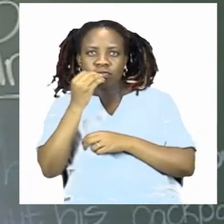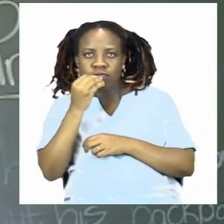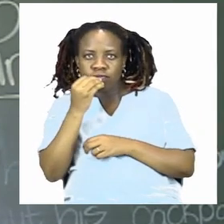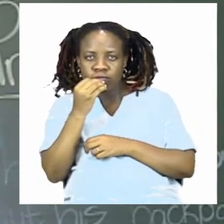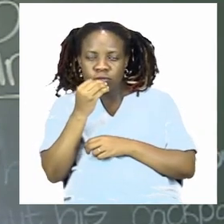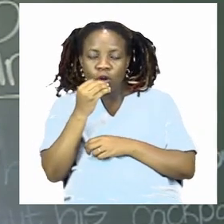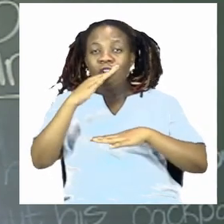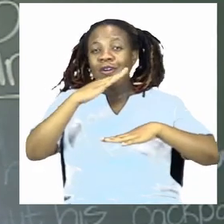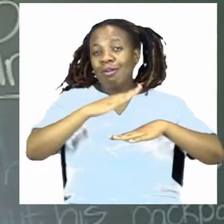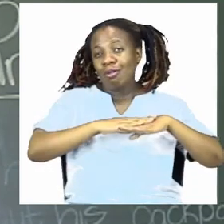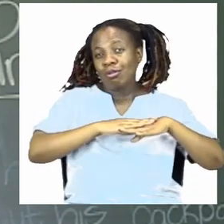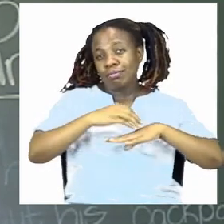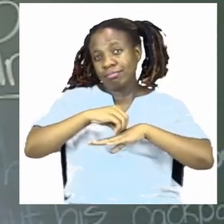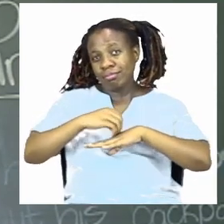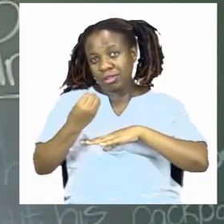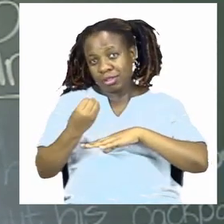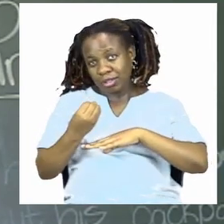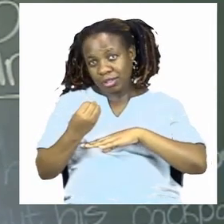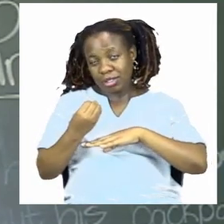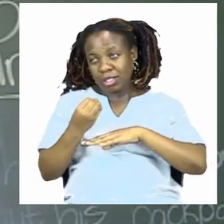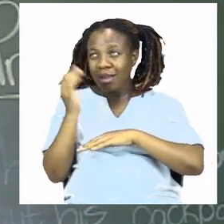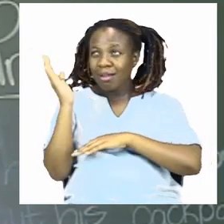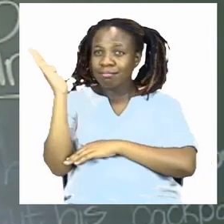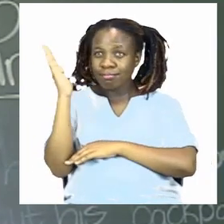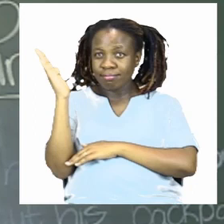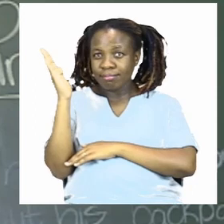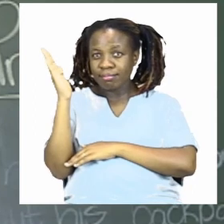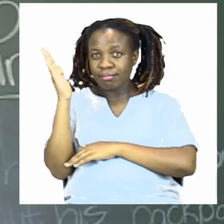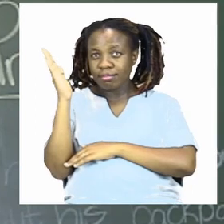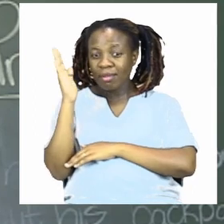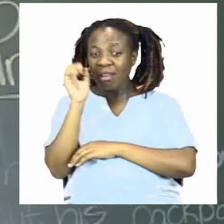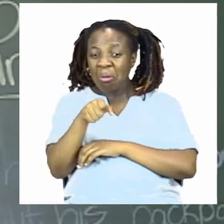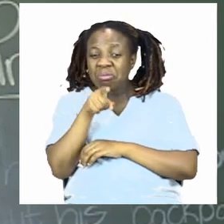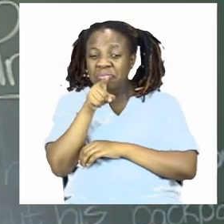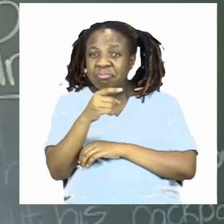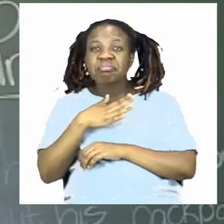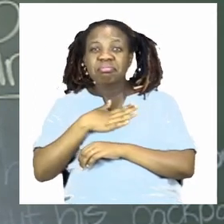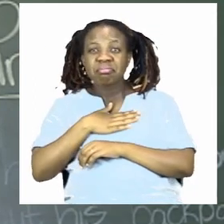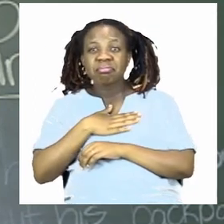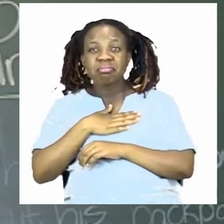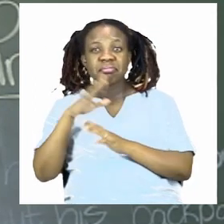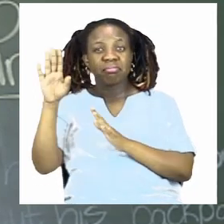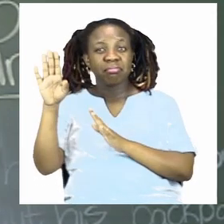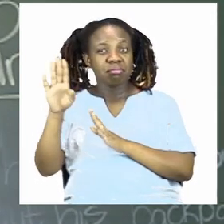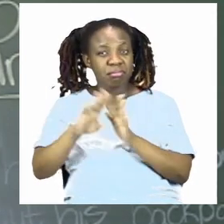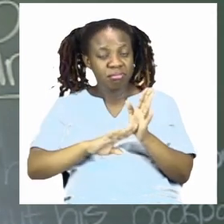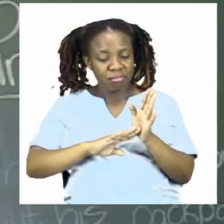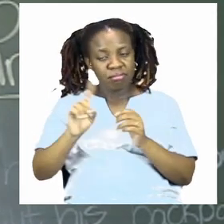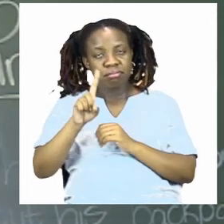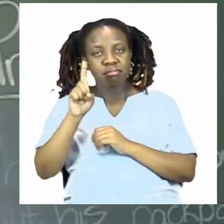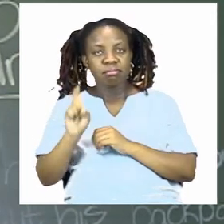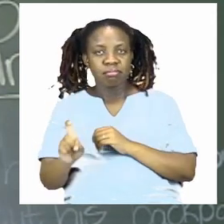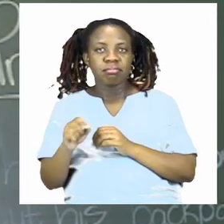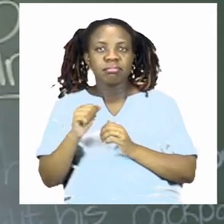come? Now, boys and girls, I want you to go ahead and read through all the other sentences and then you decide